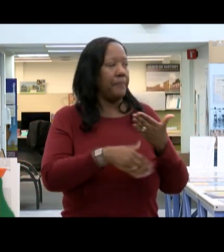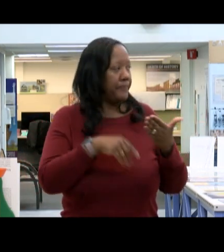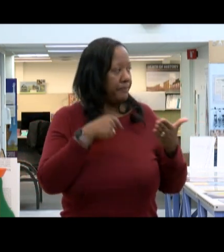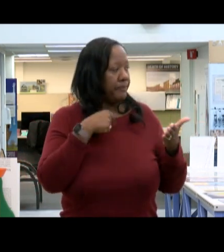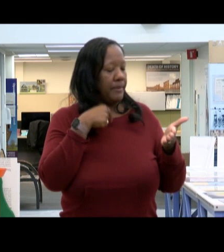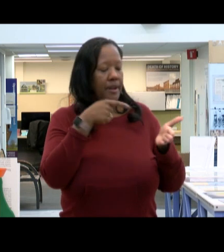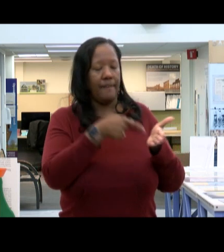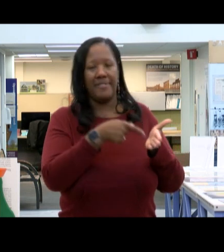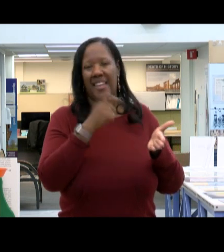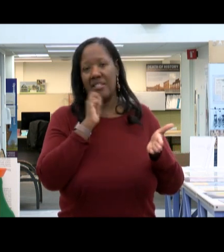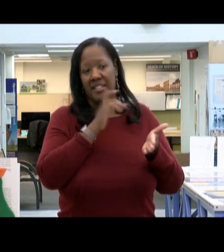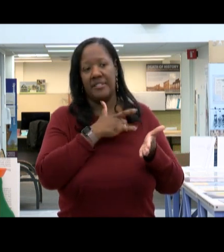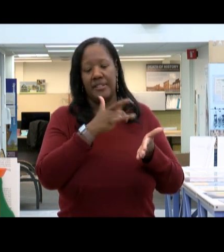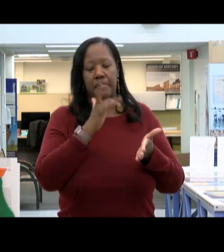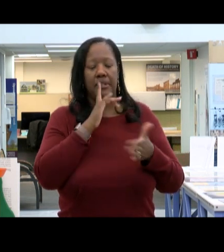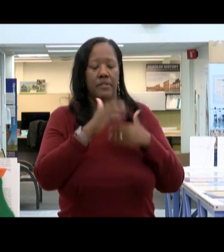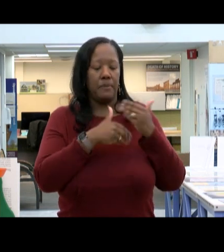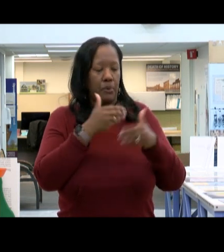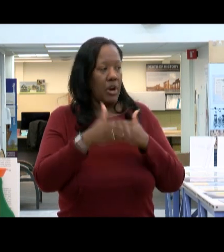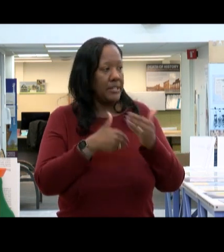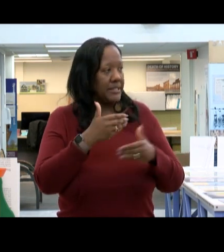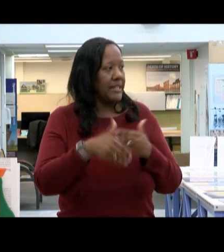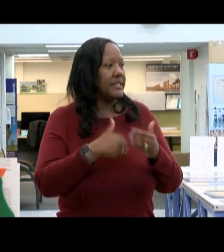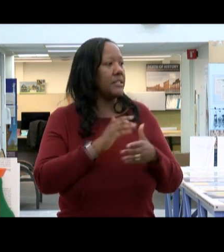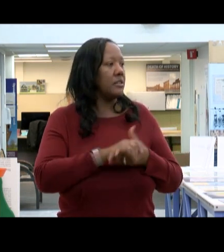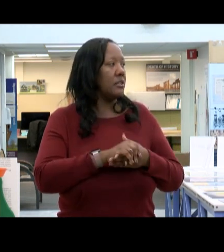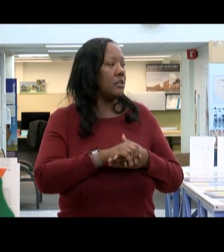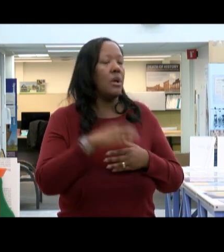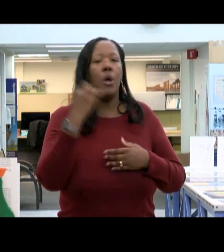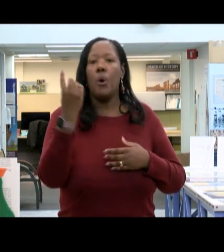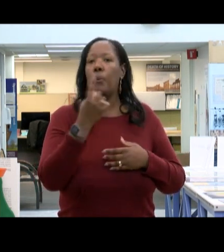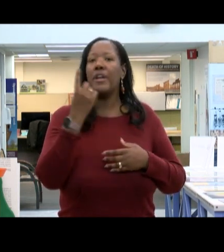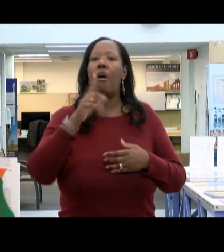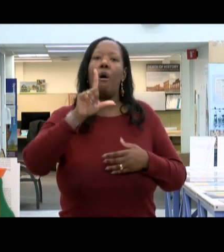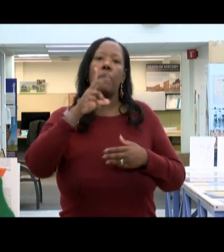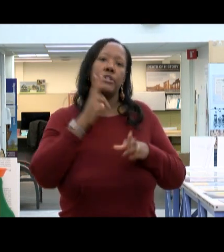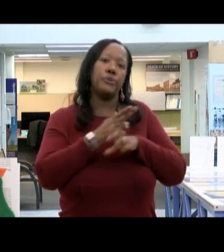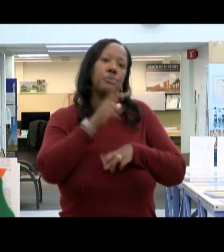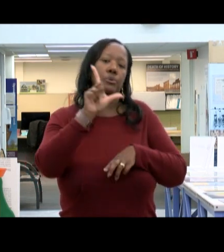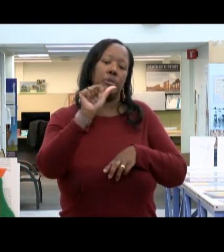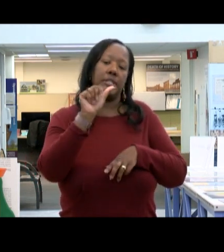the process that we almost always laminate our products.